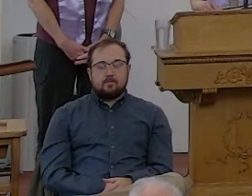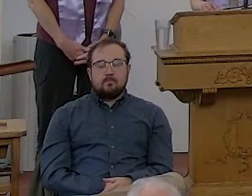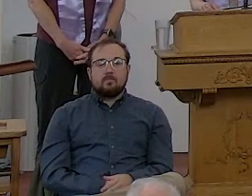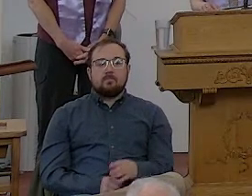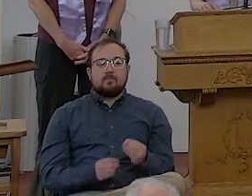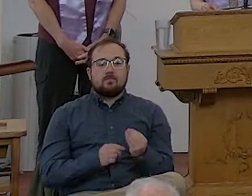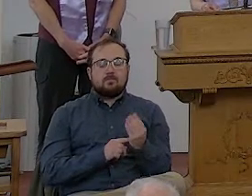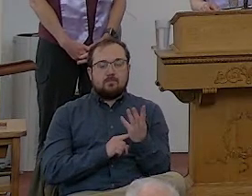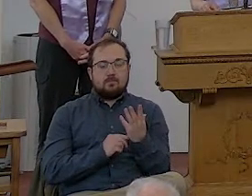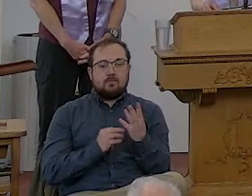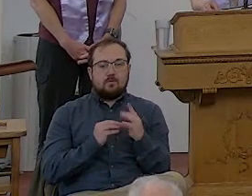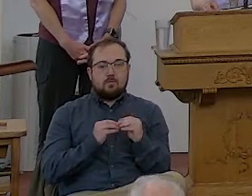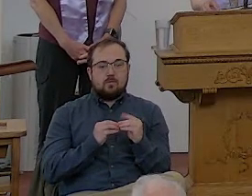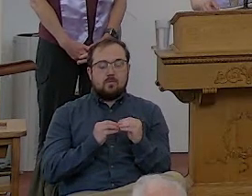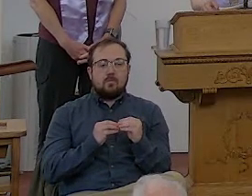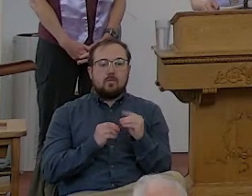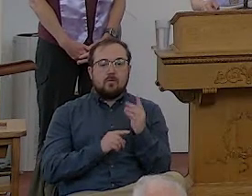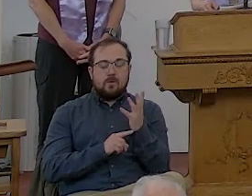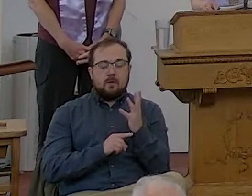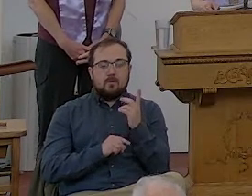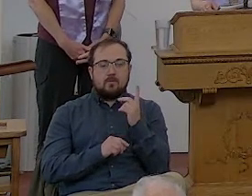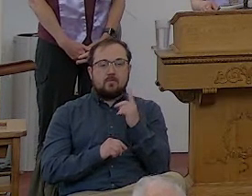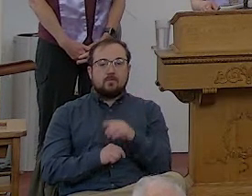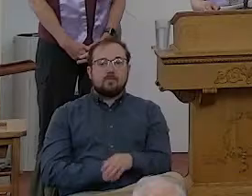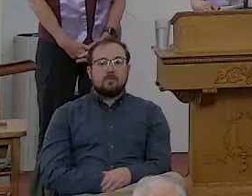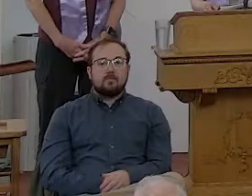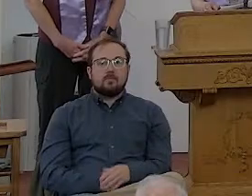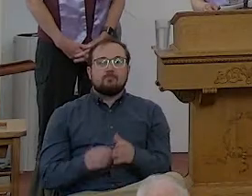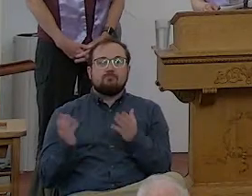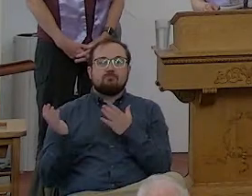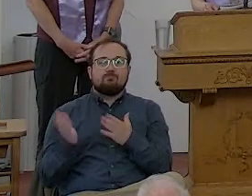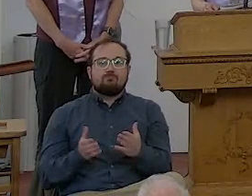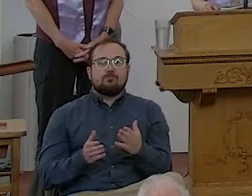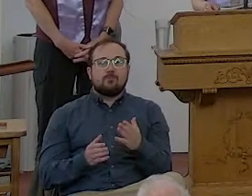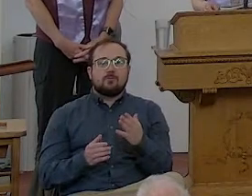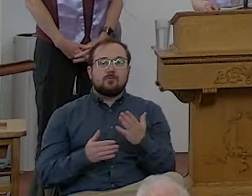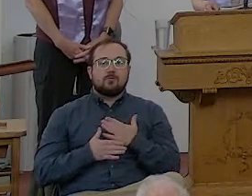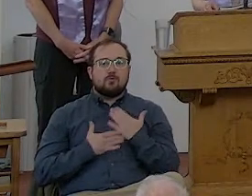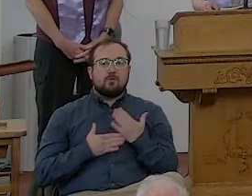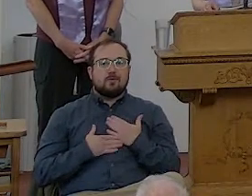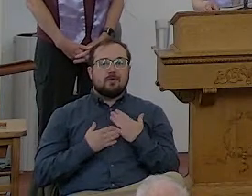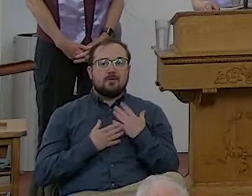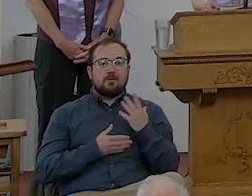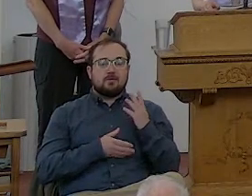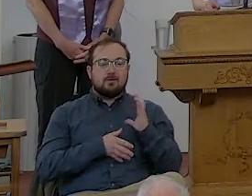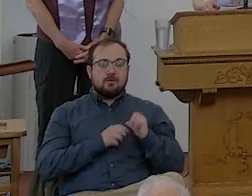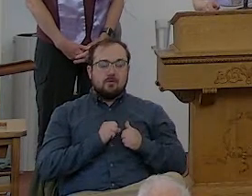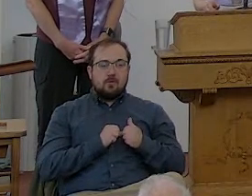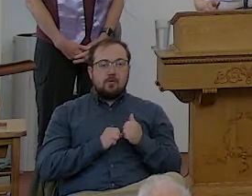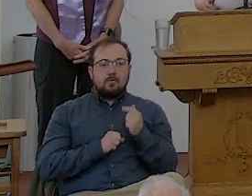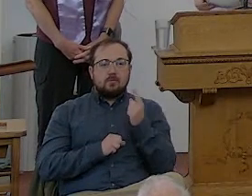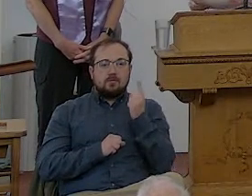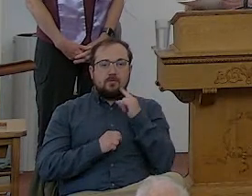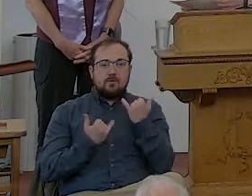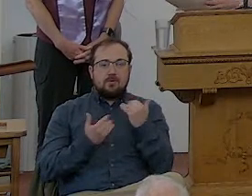more candle to remind us of joys and sorrows carried in this community, which remain unspoken in our